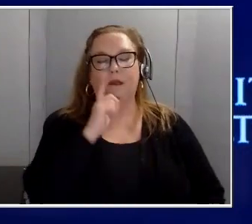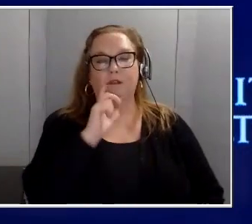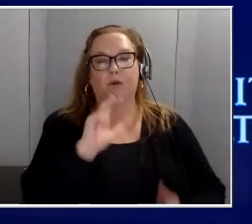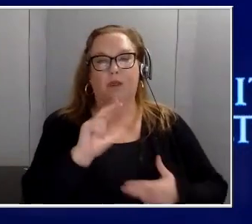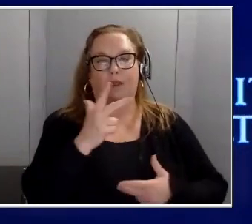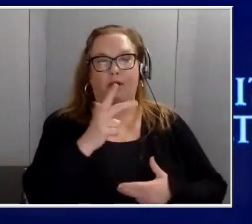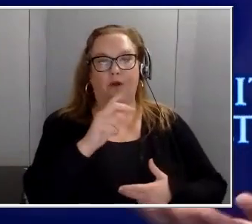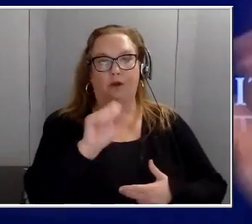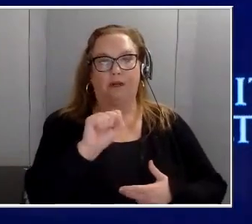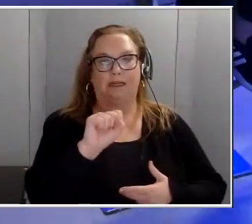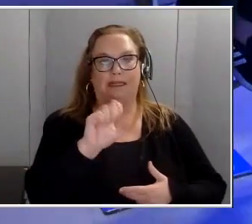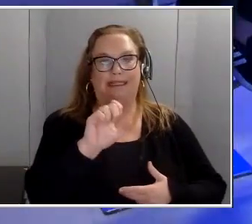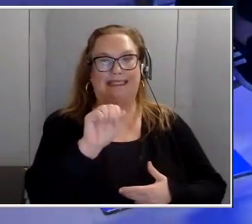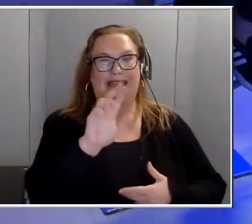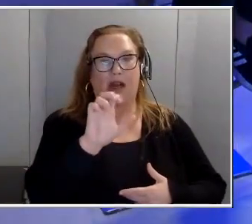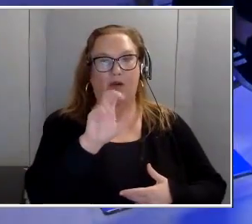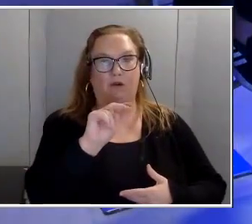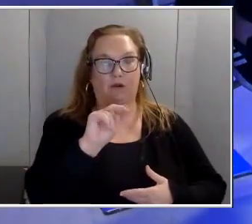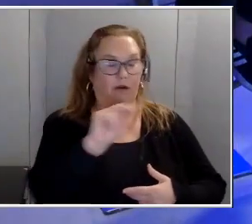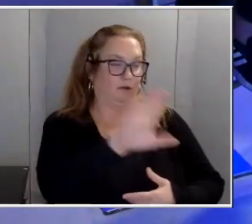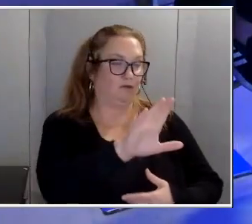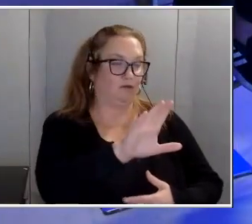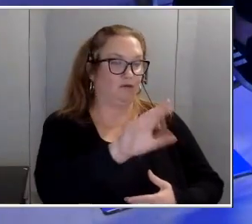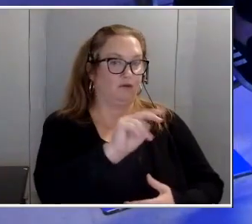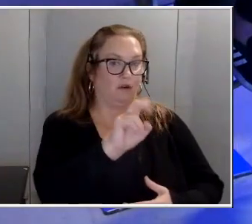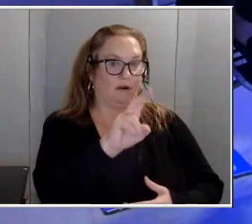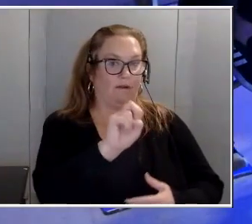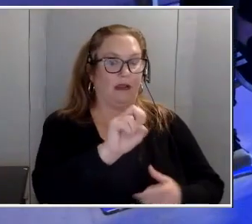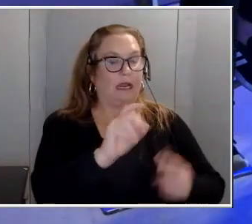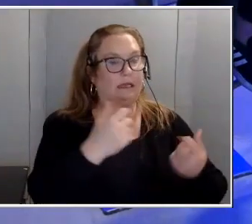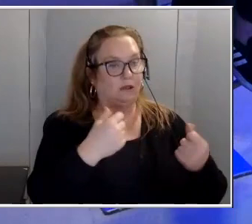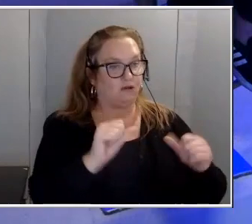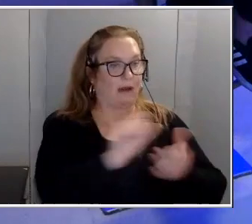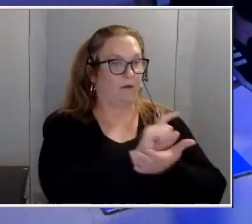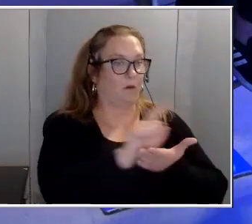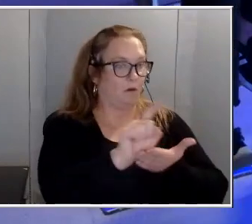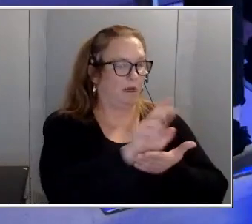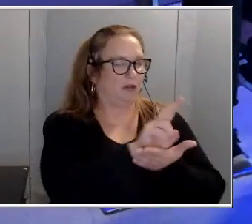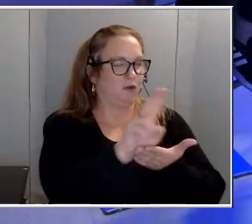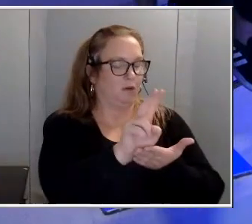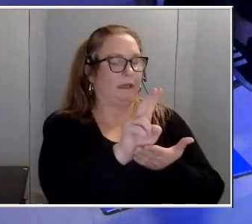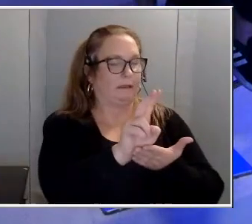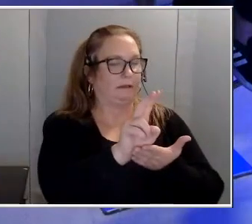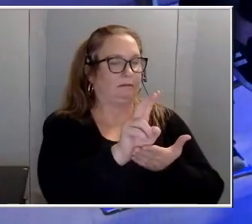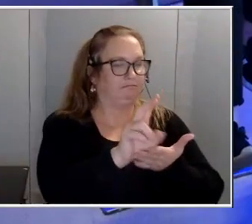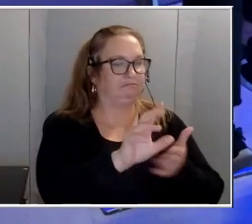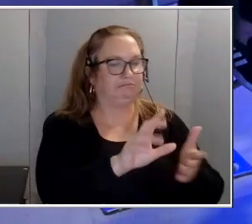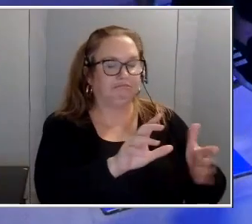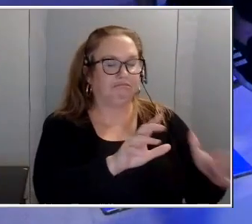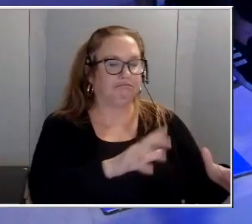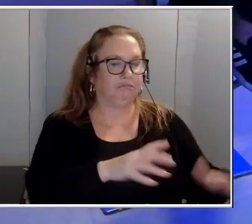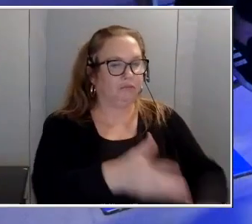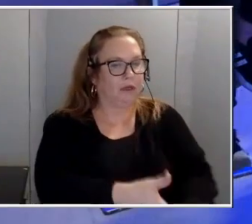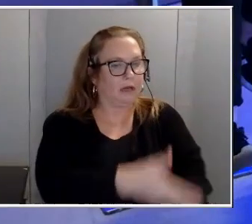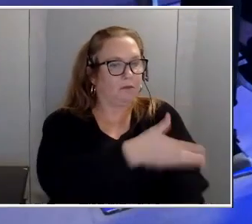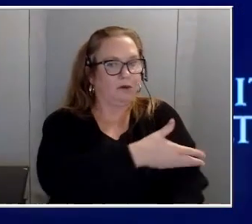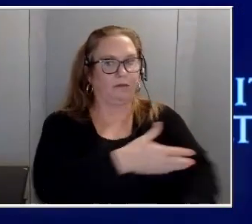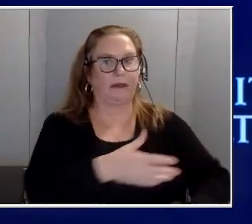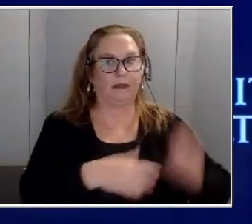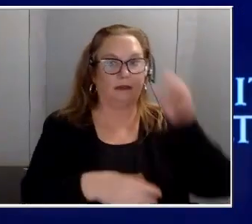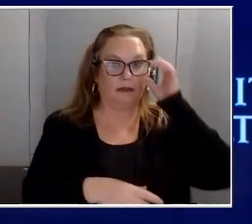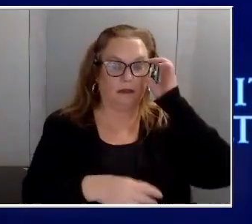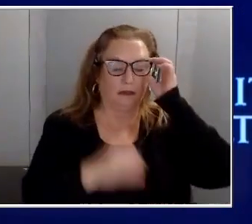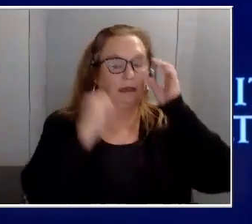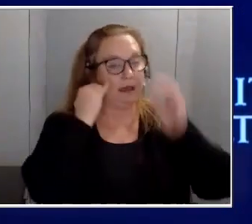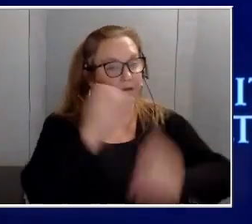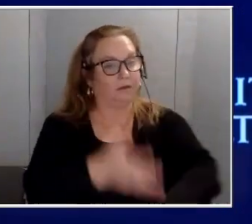nerve root. Tracy and other patients, they then try it out for a week or 2 to make sure that they get a good improvement in their symptoms. And if they